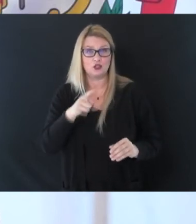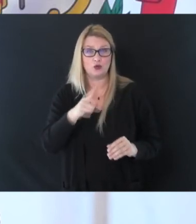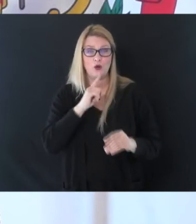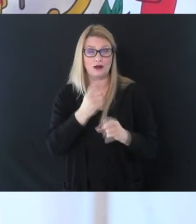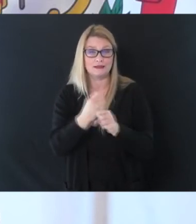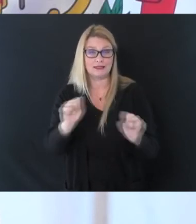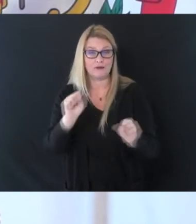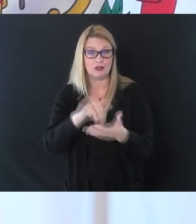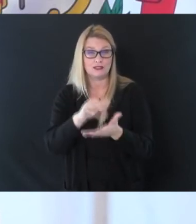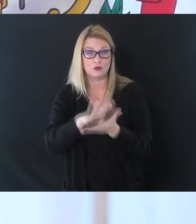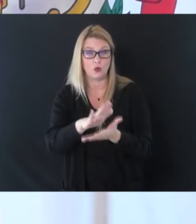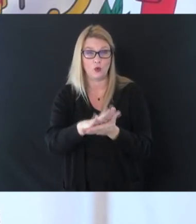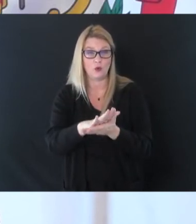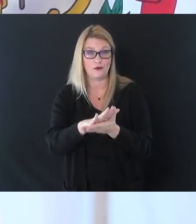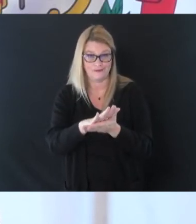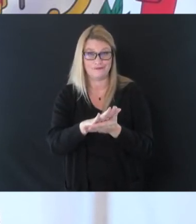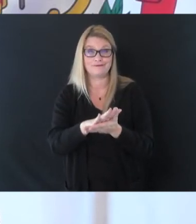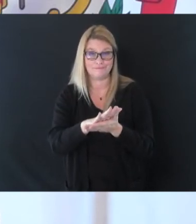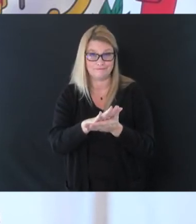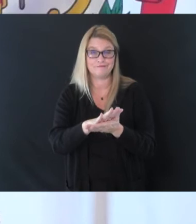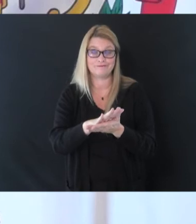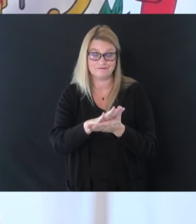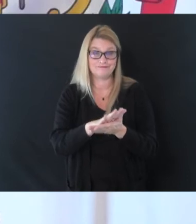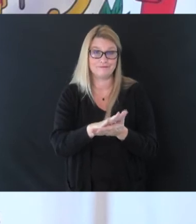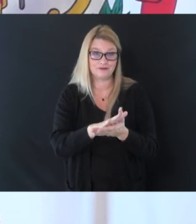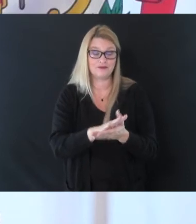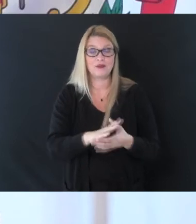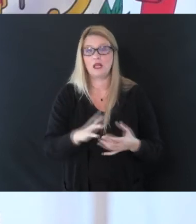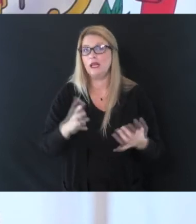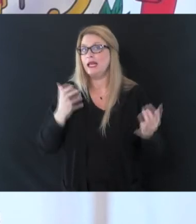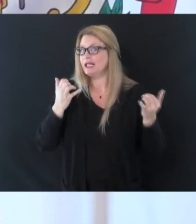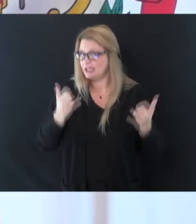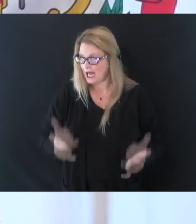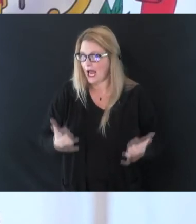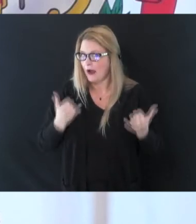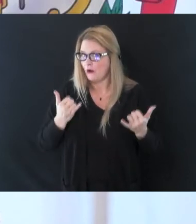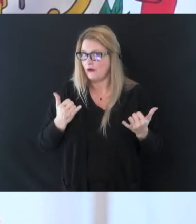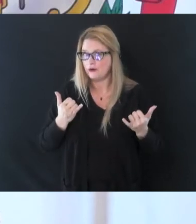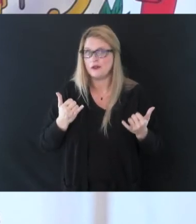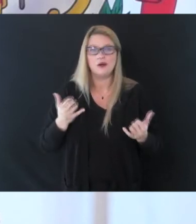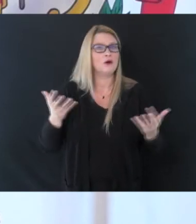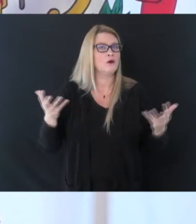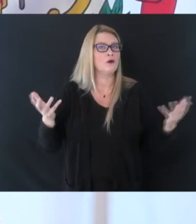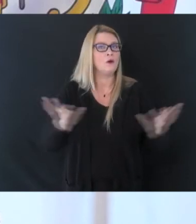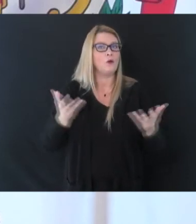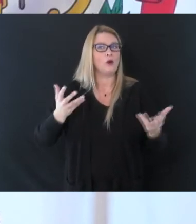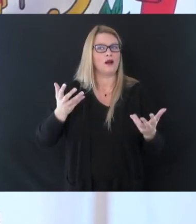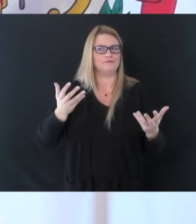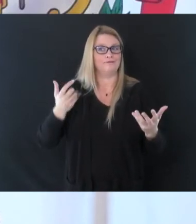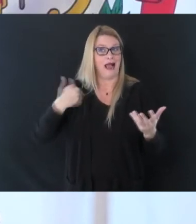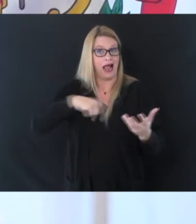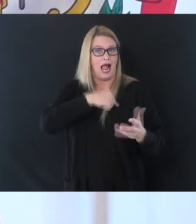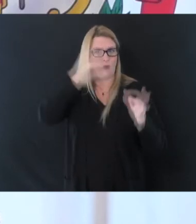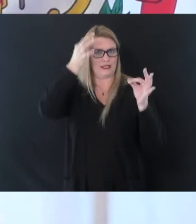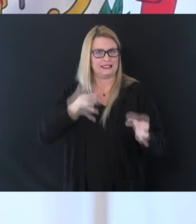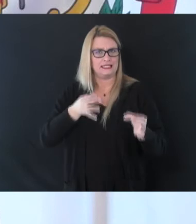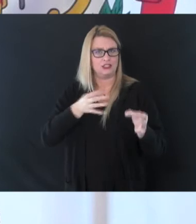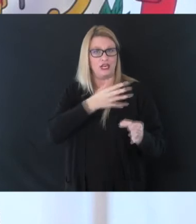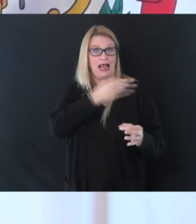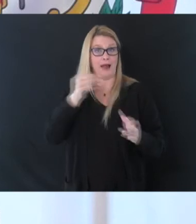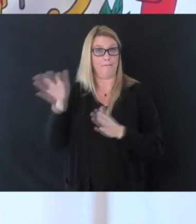any place you could possibly be. Now, with all that being said, what we did here was just